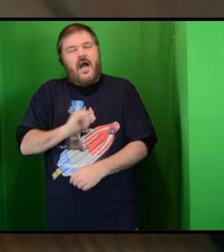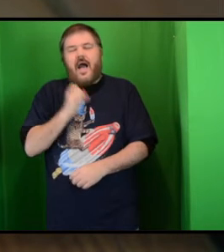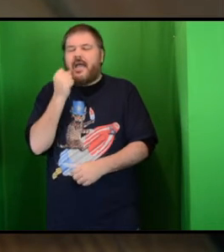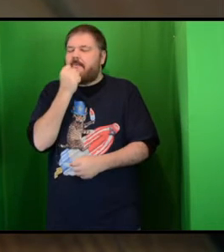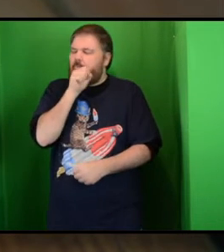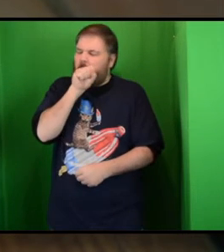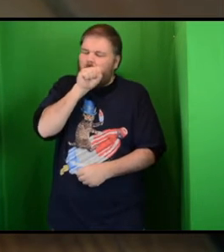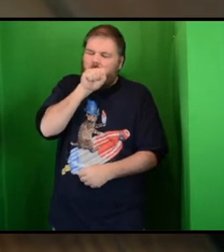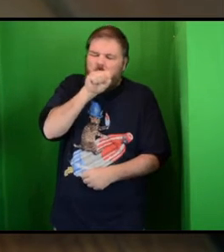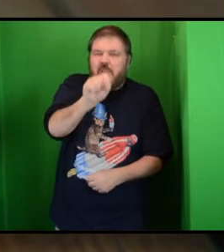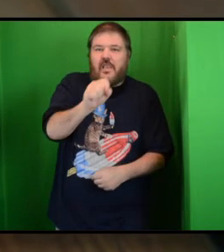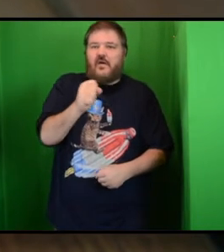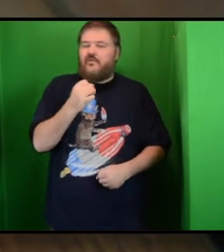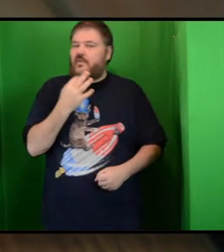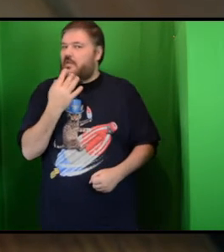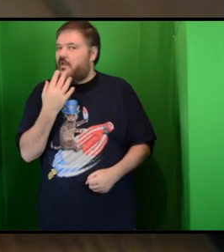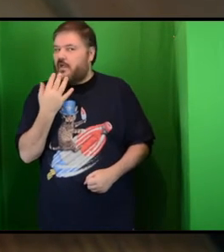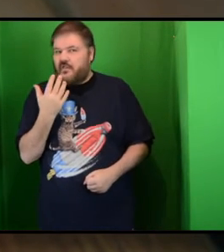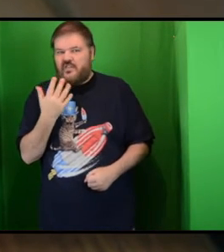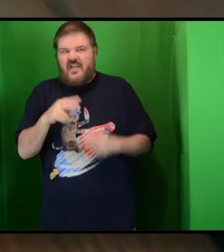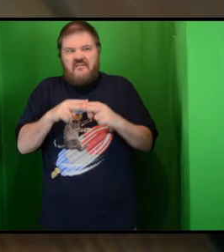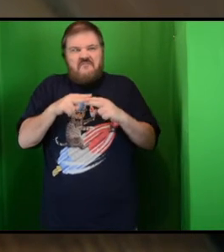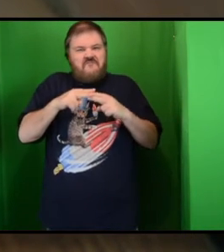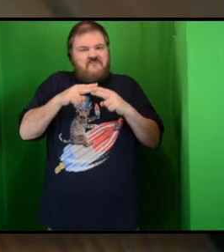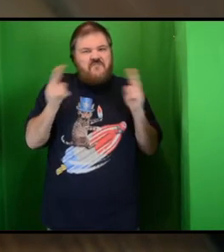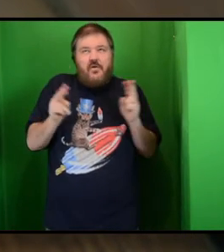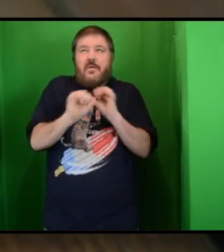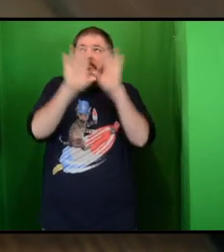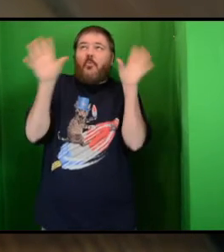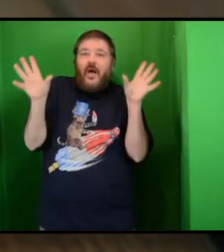guy. It has more, and I'll show it to you in a picture.